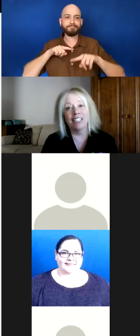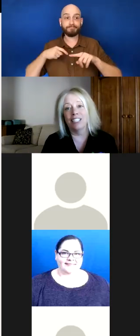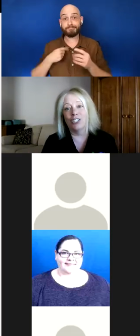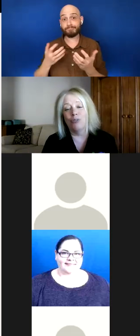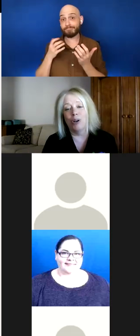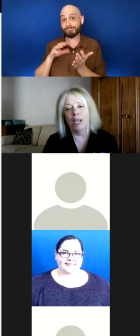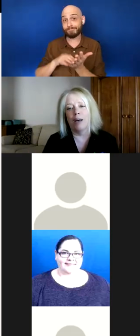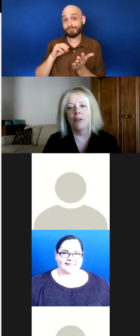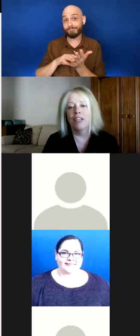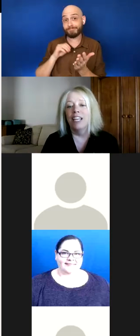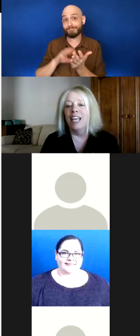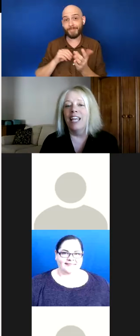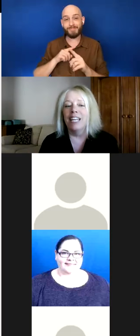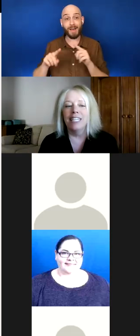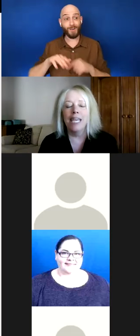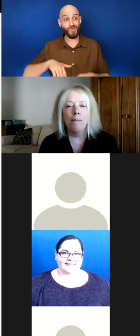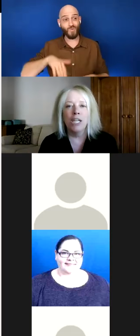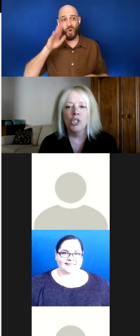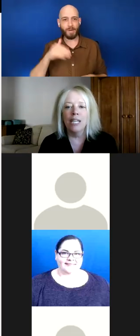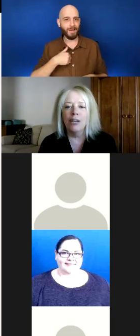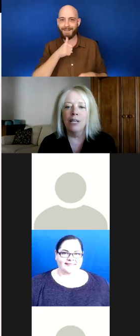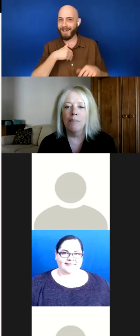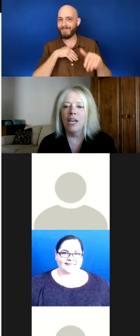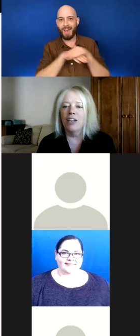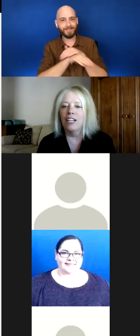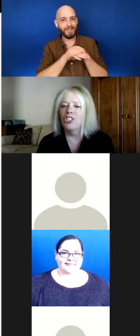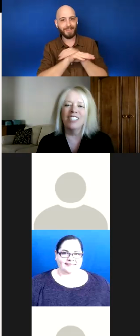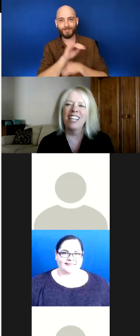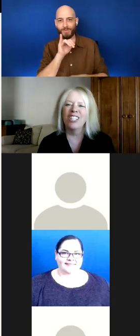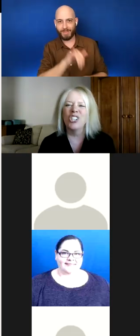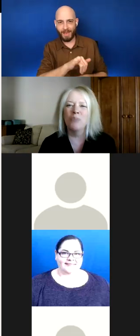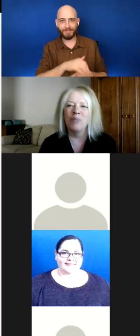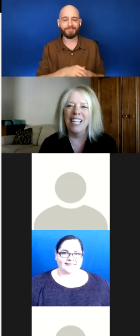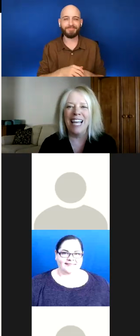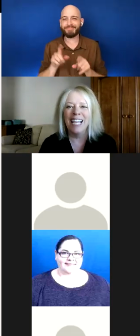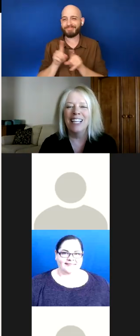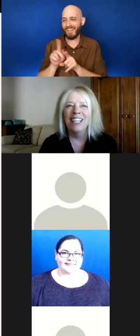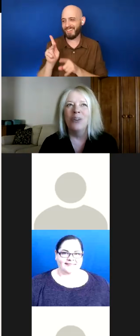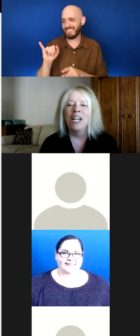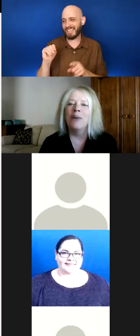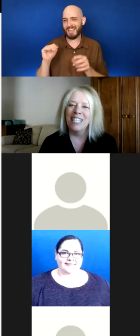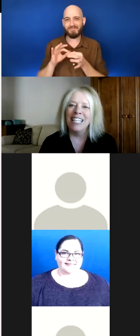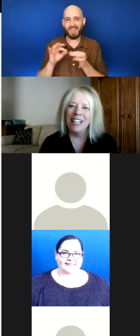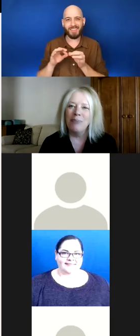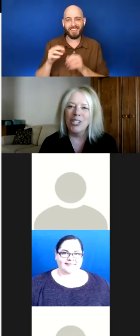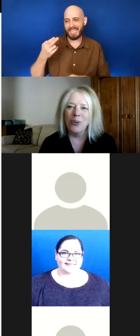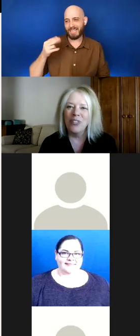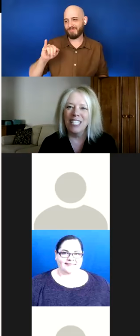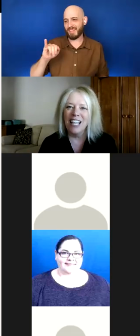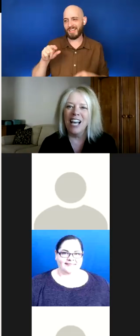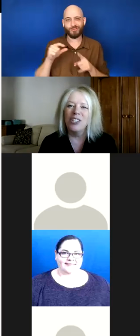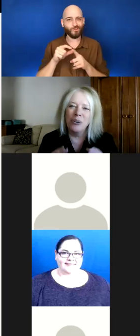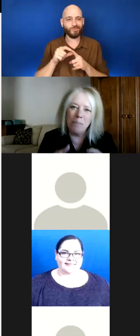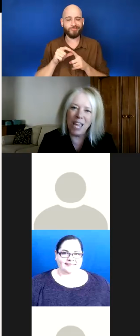had access to growing up. And as Kim mentioned, hearing impaired, it's just not a term we really like. When I was little, I was told